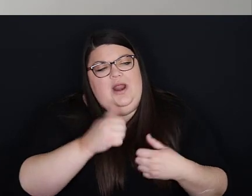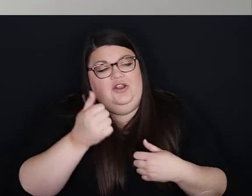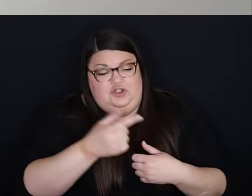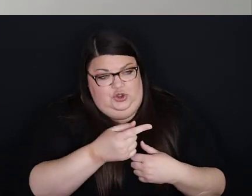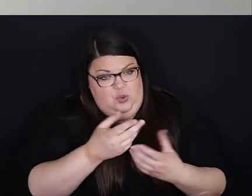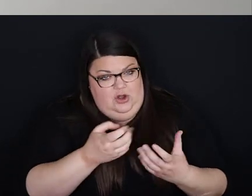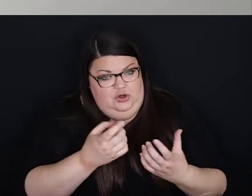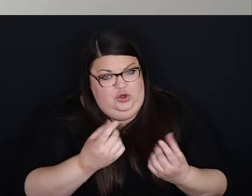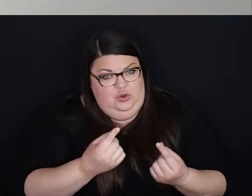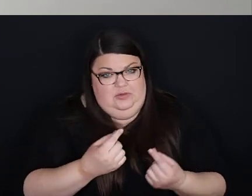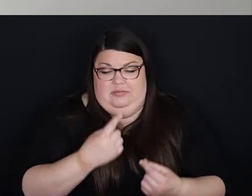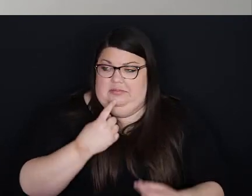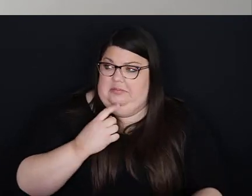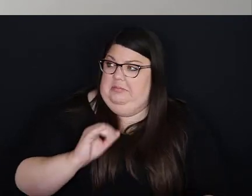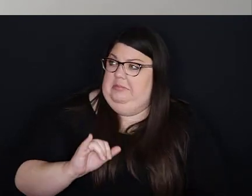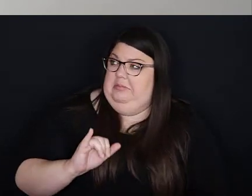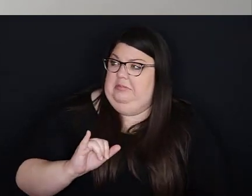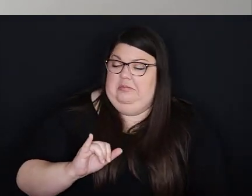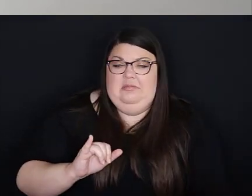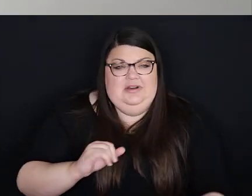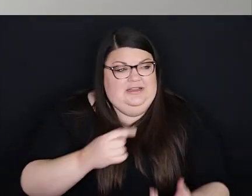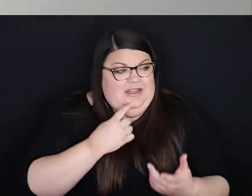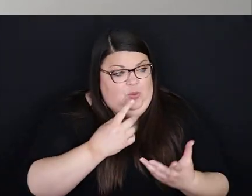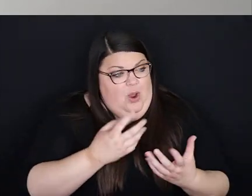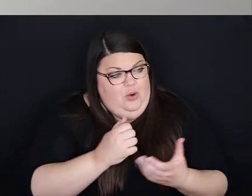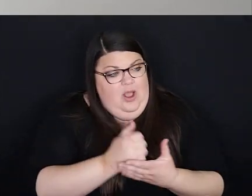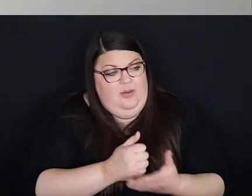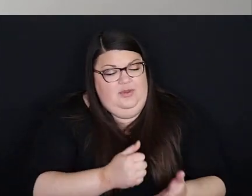do, because we'd like to help you." And I told